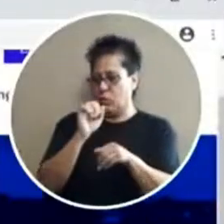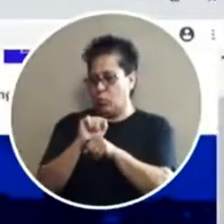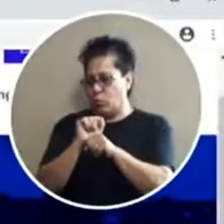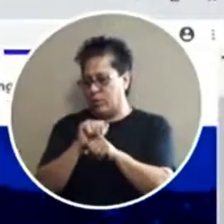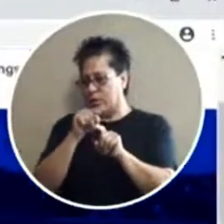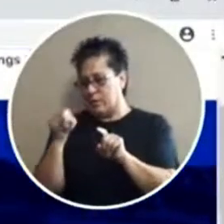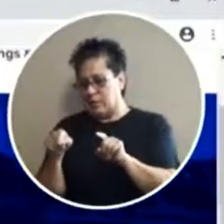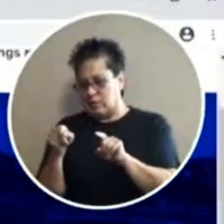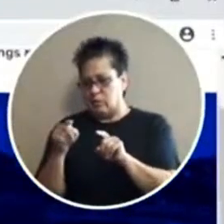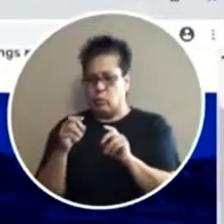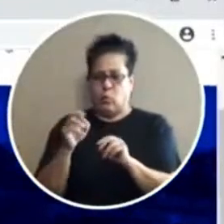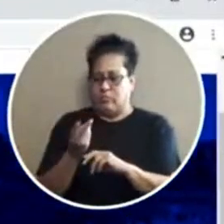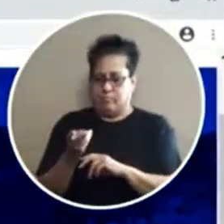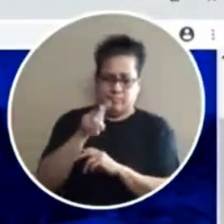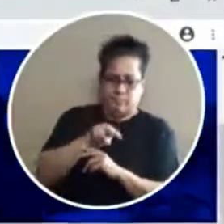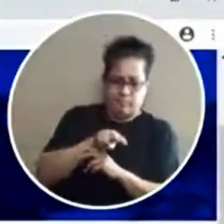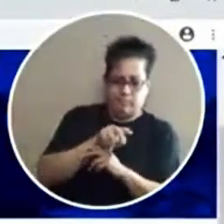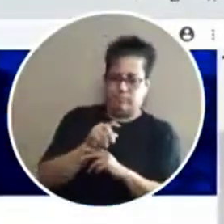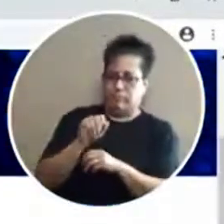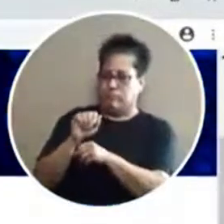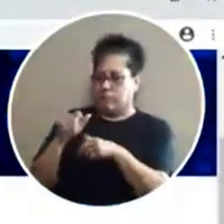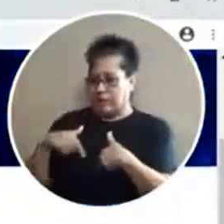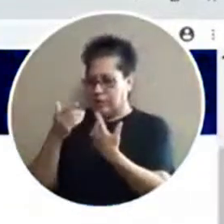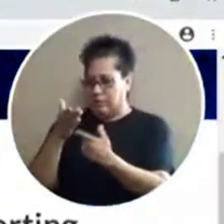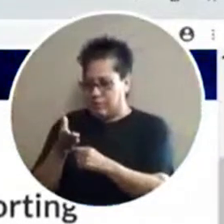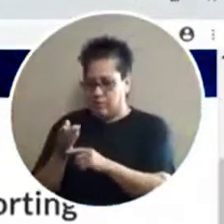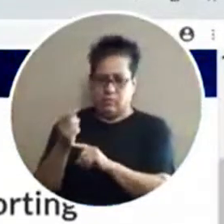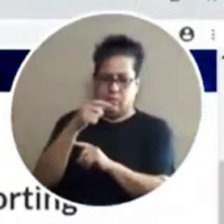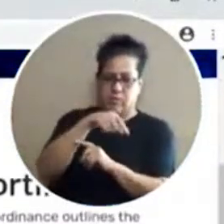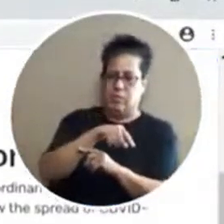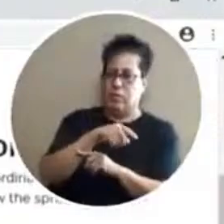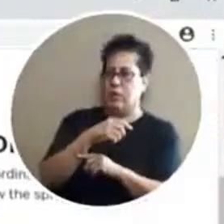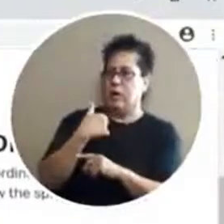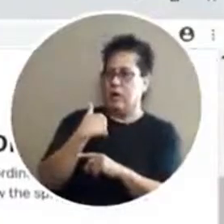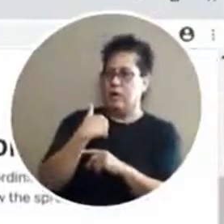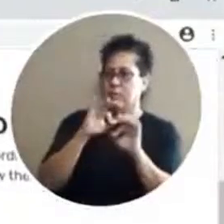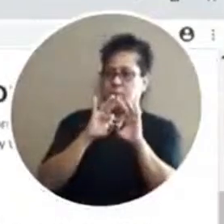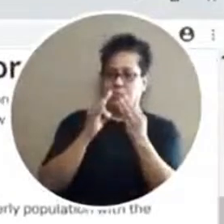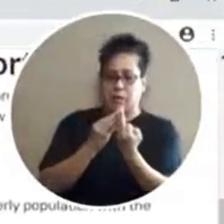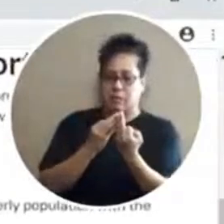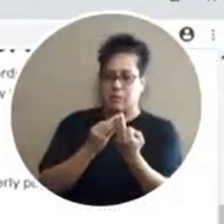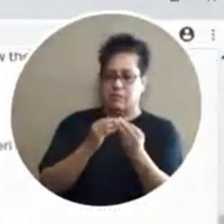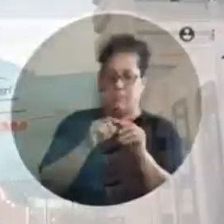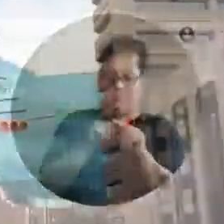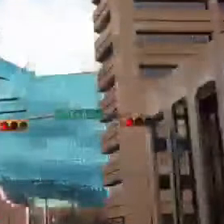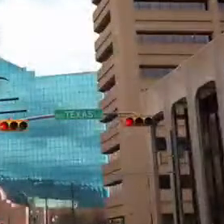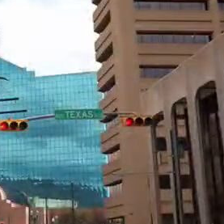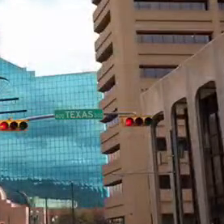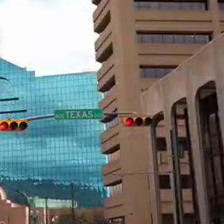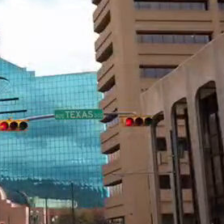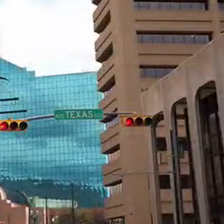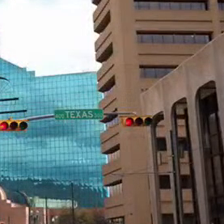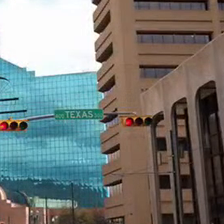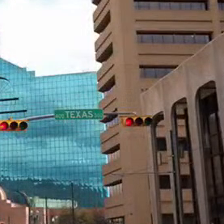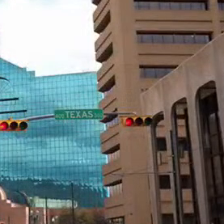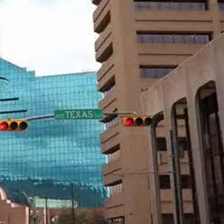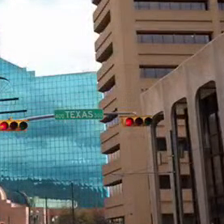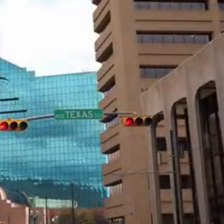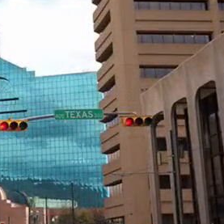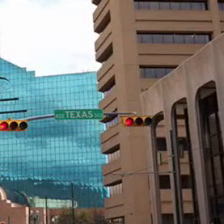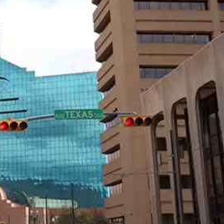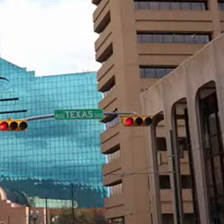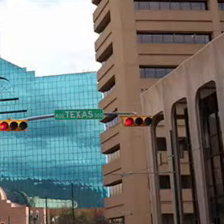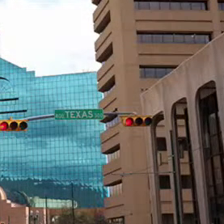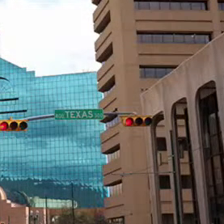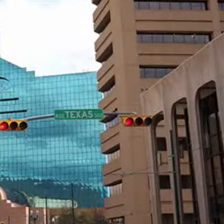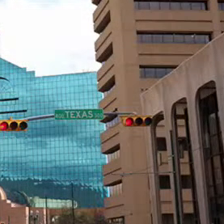side of the border, or we have family, extended family in both sides of the border. There's always that concern of people traveling back and